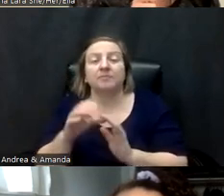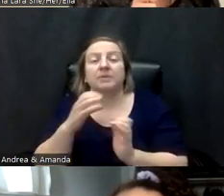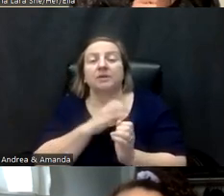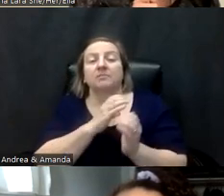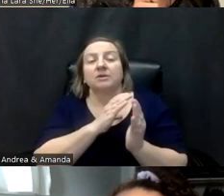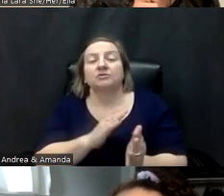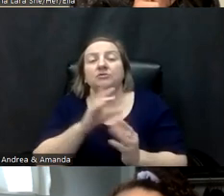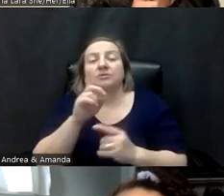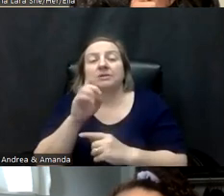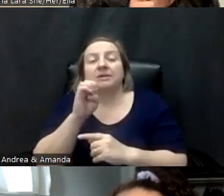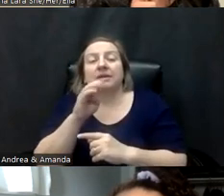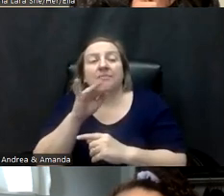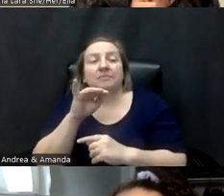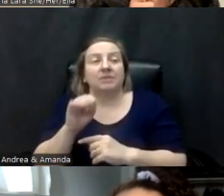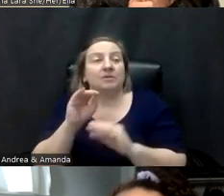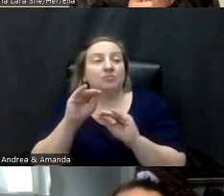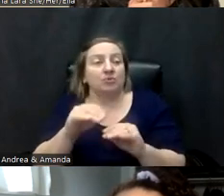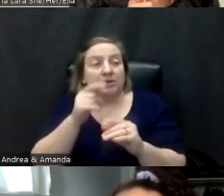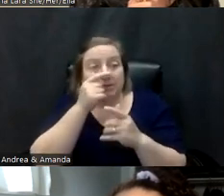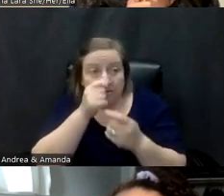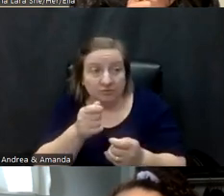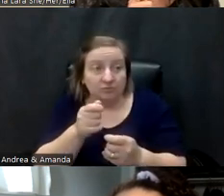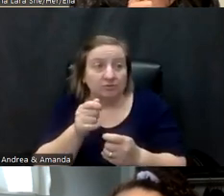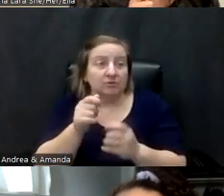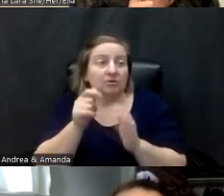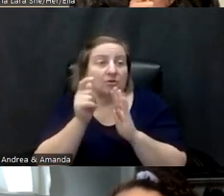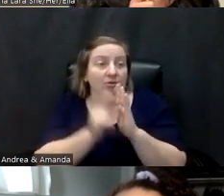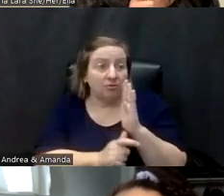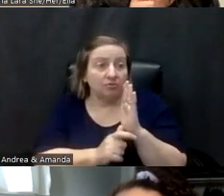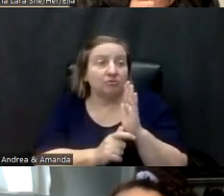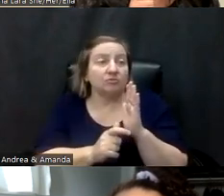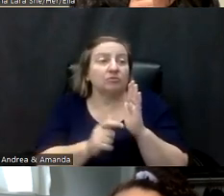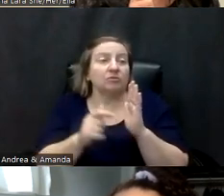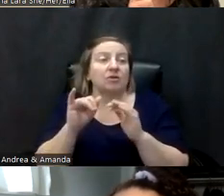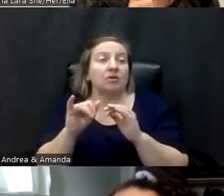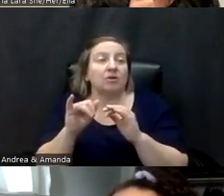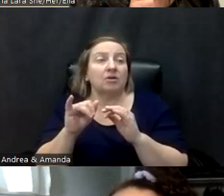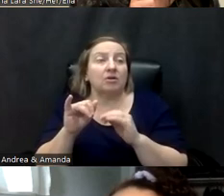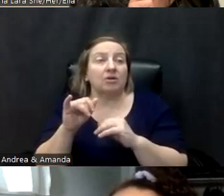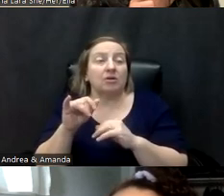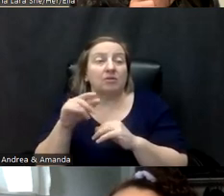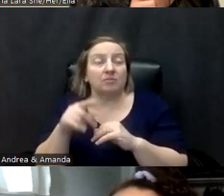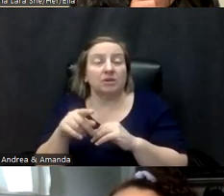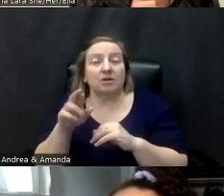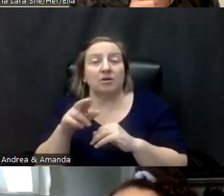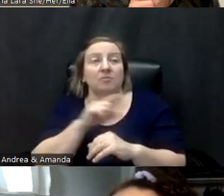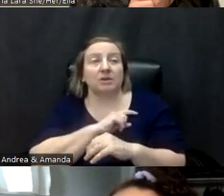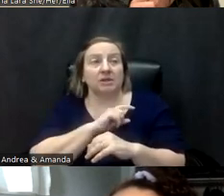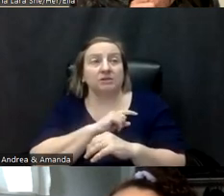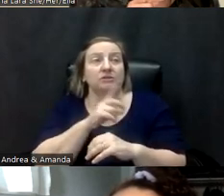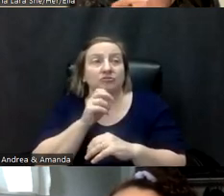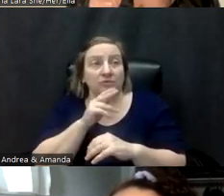Commissioner Debbie put a very interesting articles about IPR police directive, transparency,